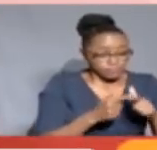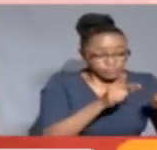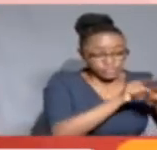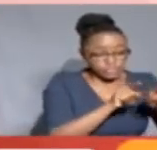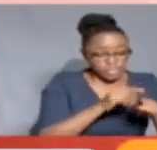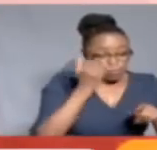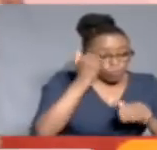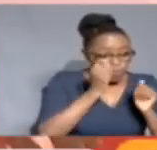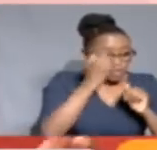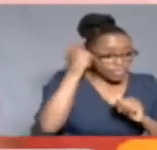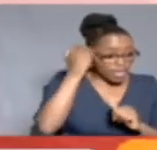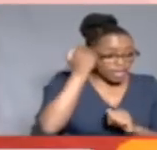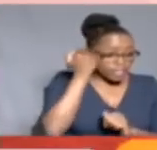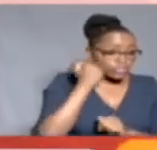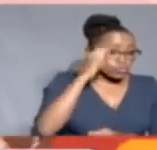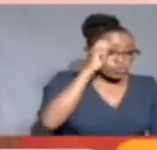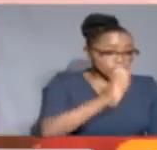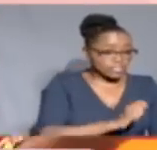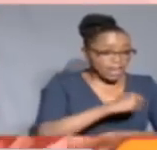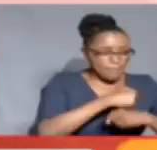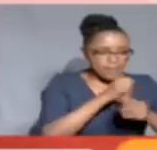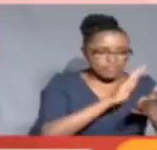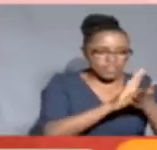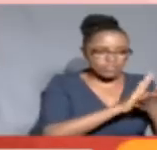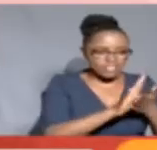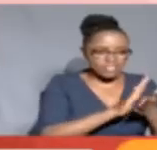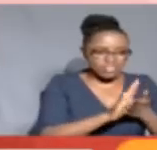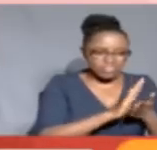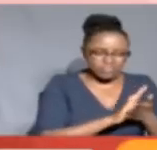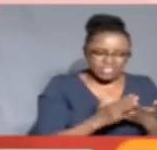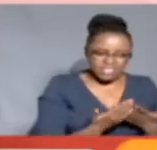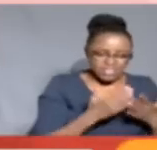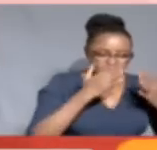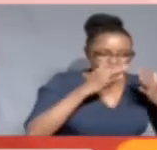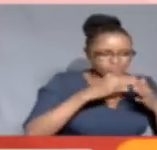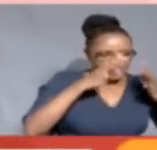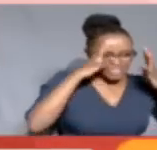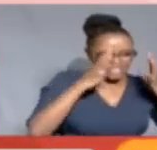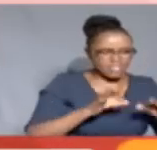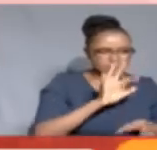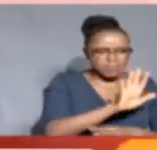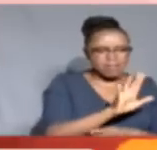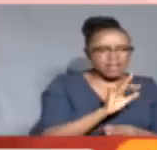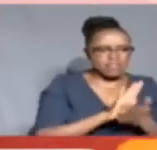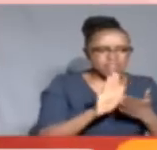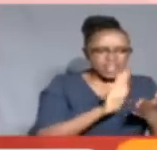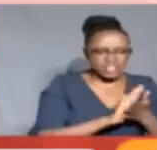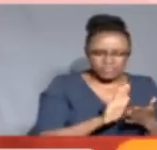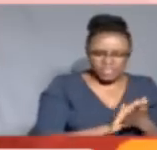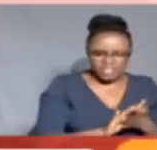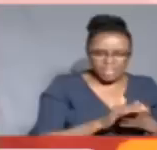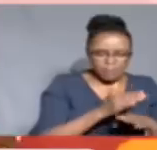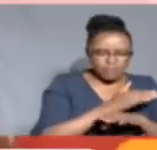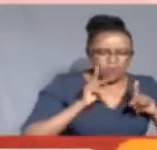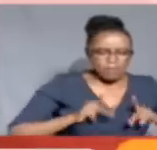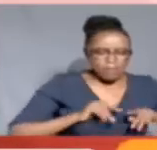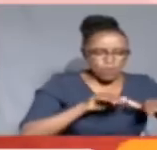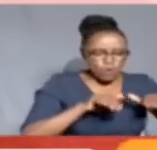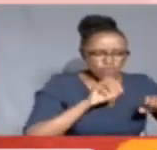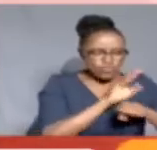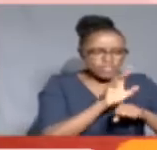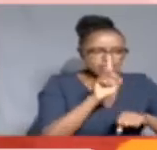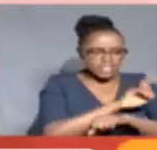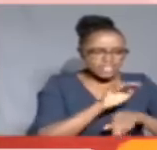the judiciary should even make haste and make their judgment faster than making people just 14 days, 14